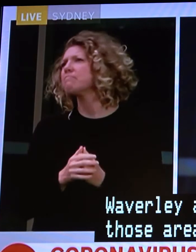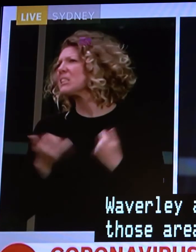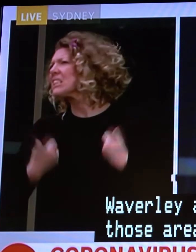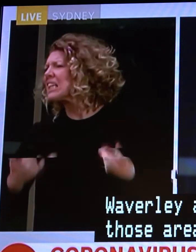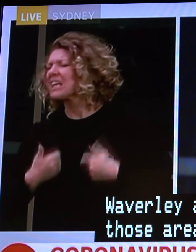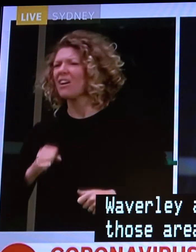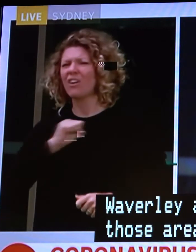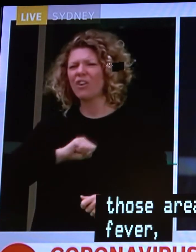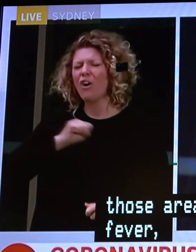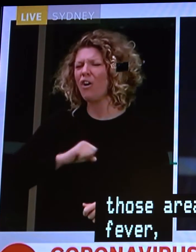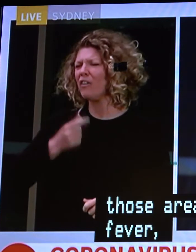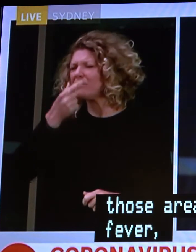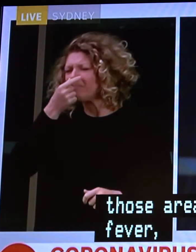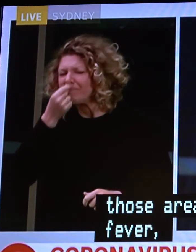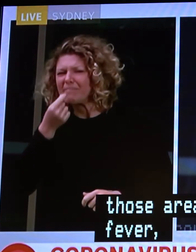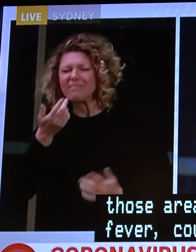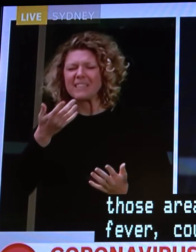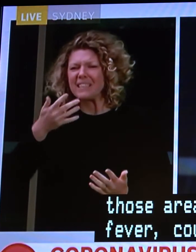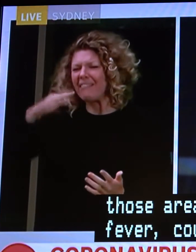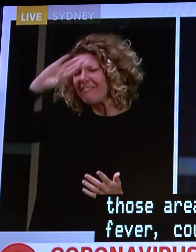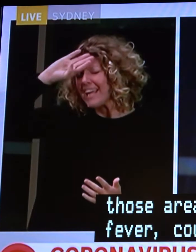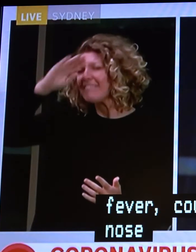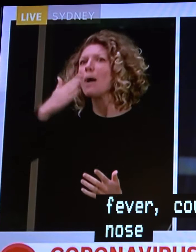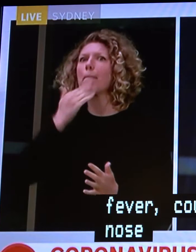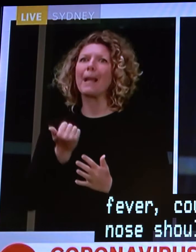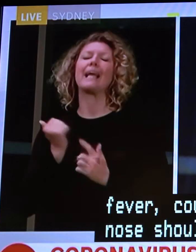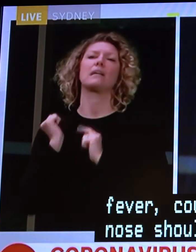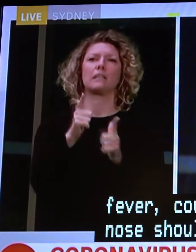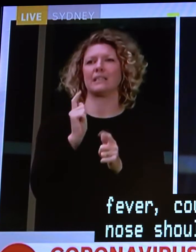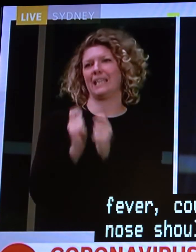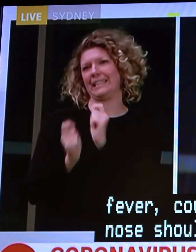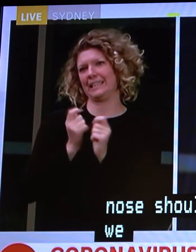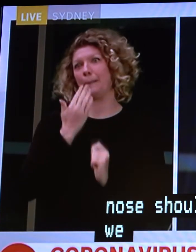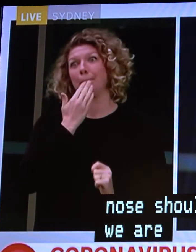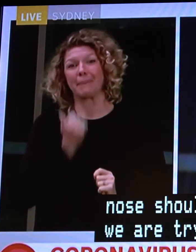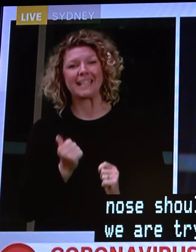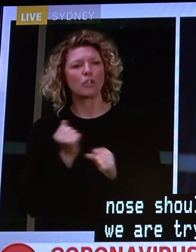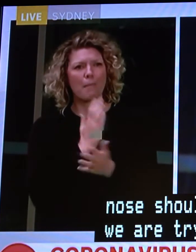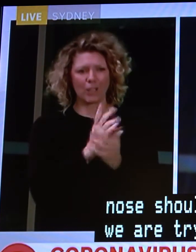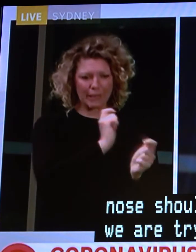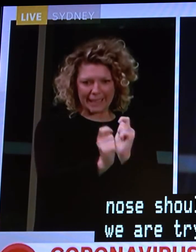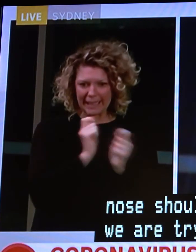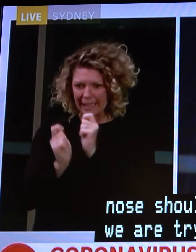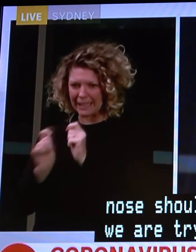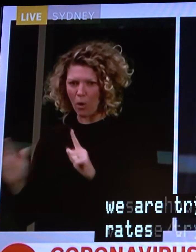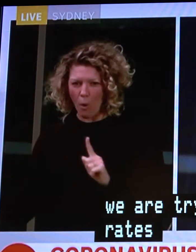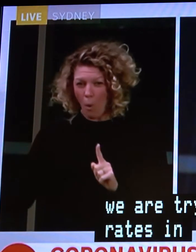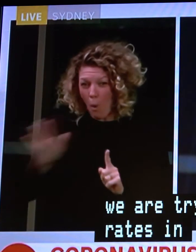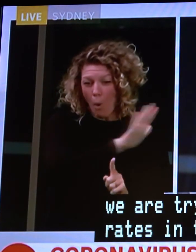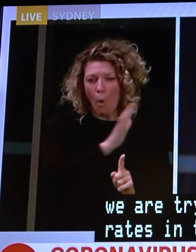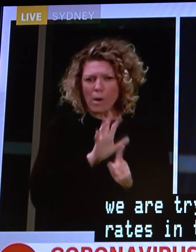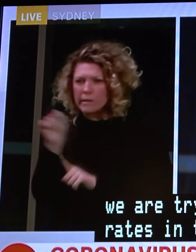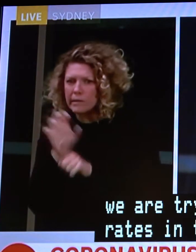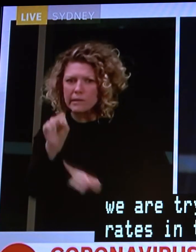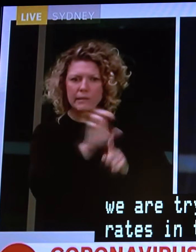nose should present for testing, and we are trying to have high testing rates in those areas to again assure us that we are not missing